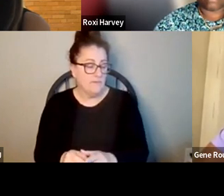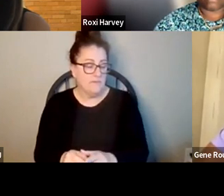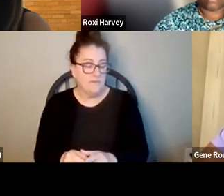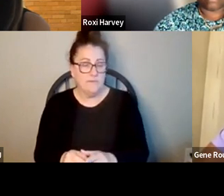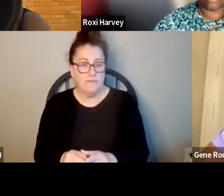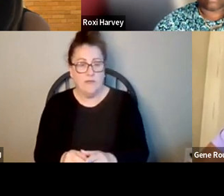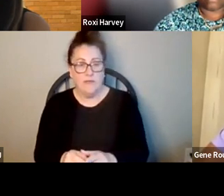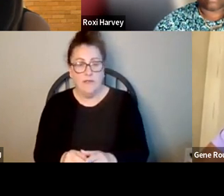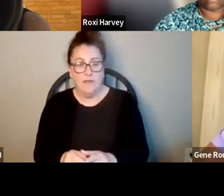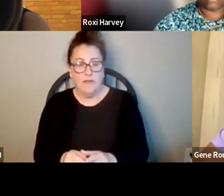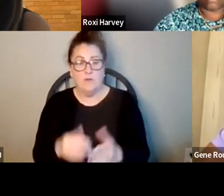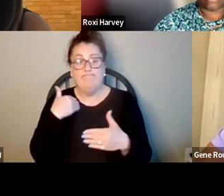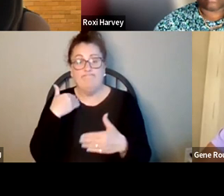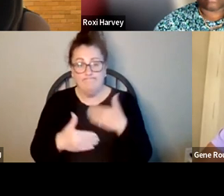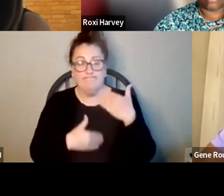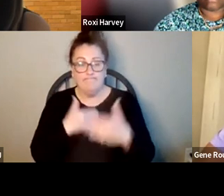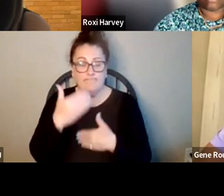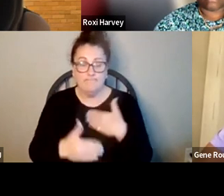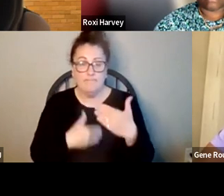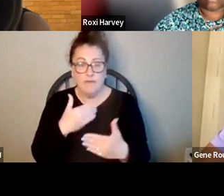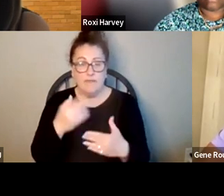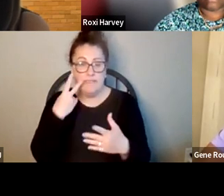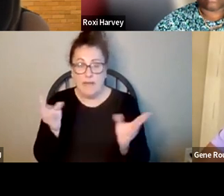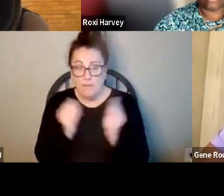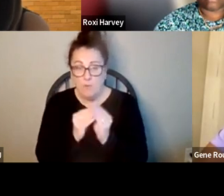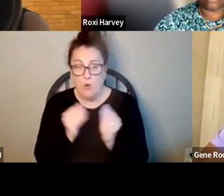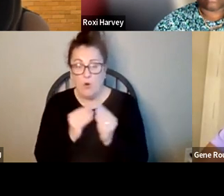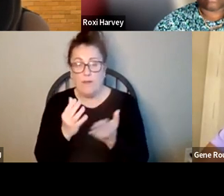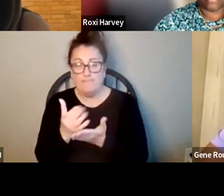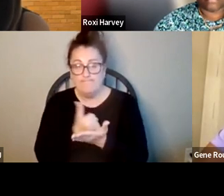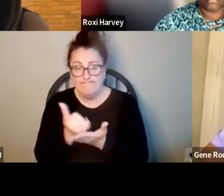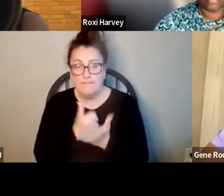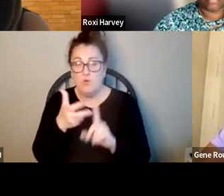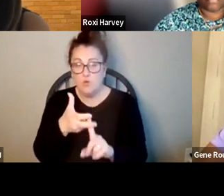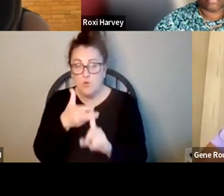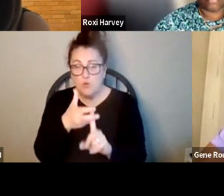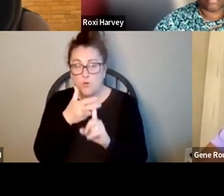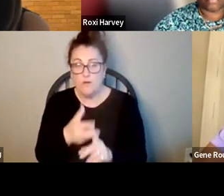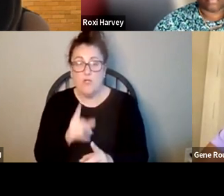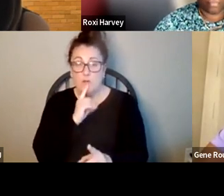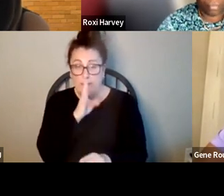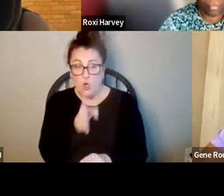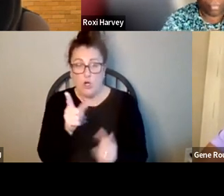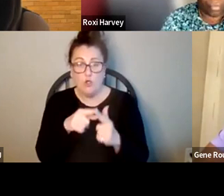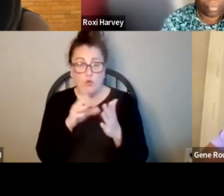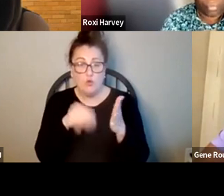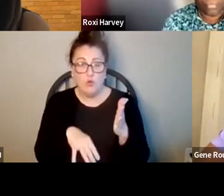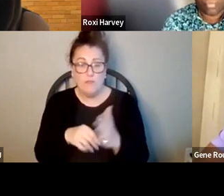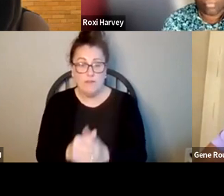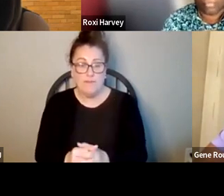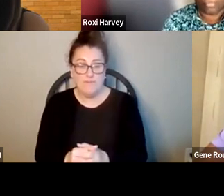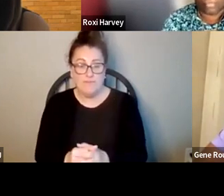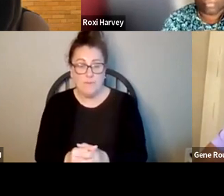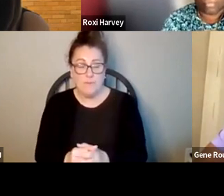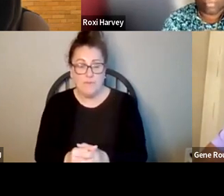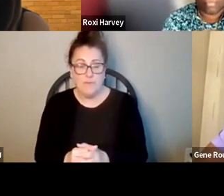the subsequent phases to see how much more we can get in. Maybe it really should be targeted to students